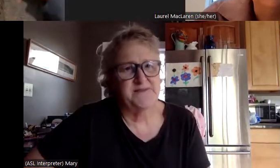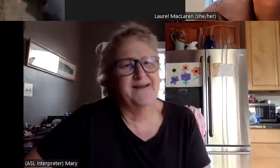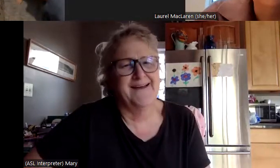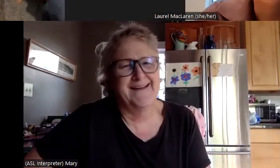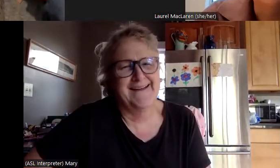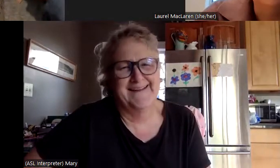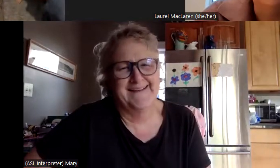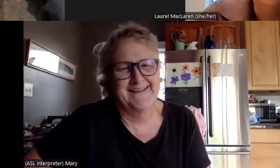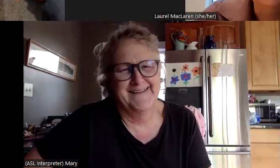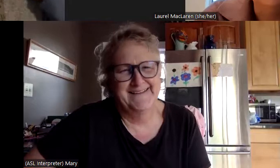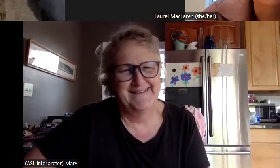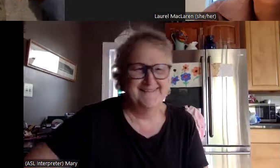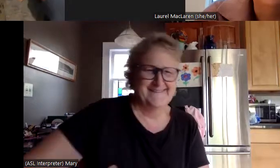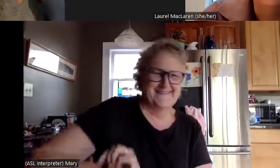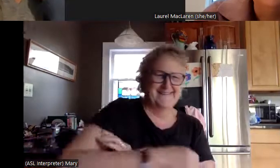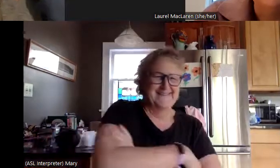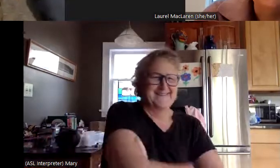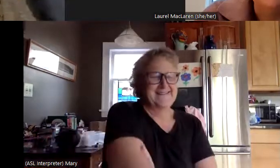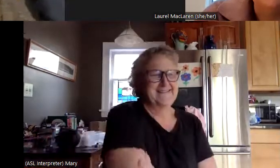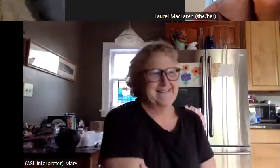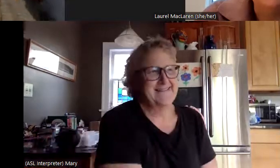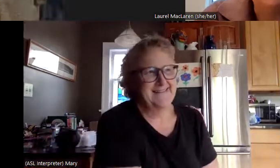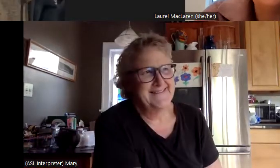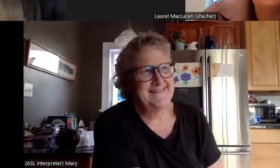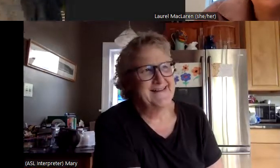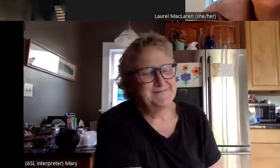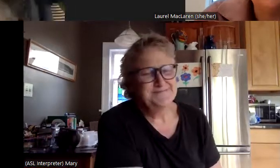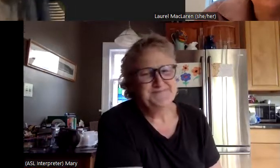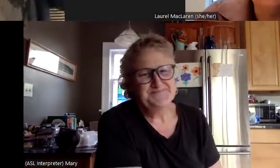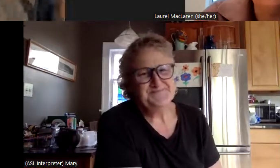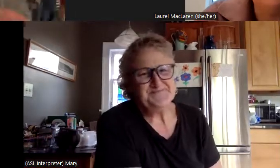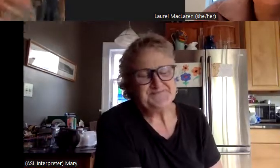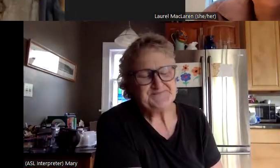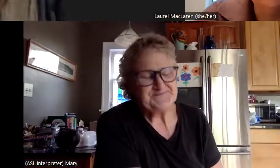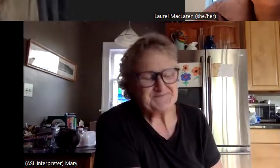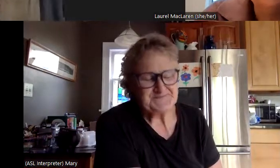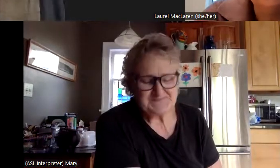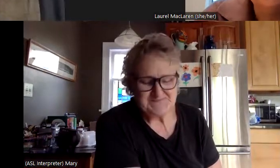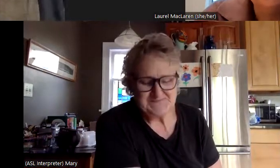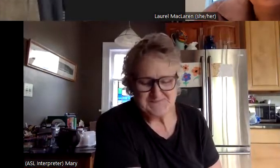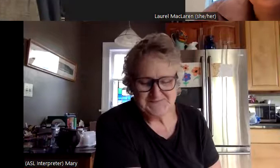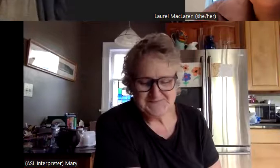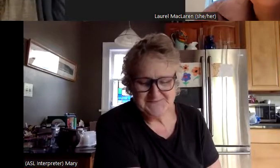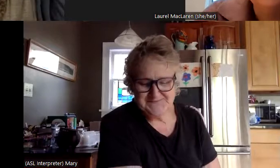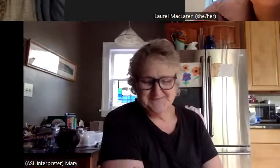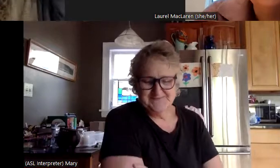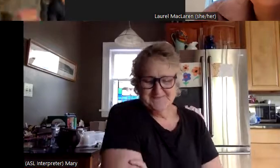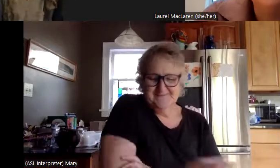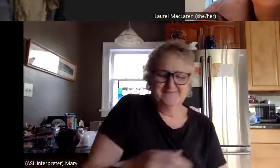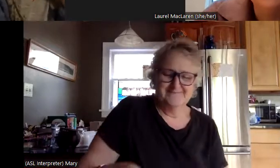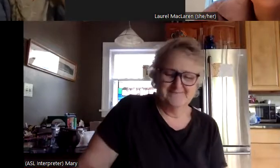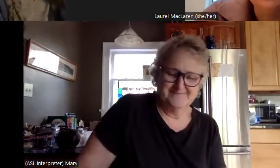enough. Oh fuck no! And they swim wicked fast. Yeah, I and was gonna they're, say. like, way across the water, and you're just like,